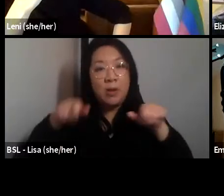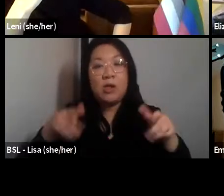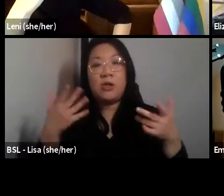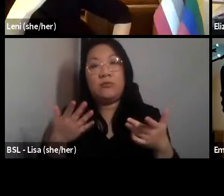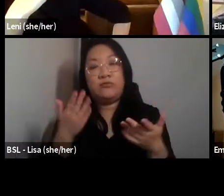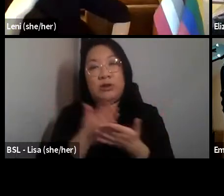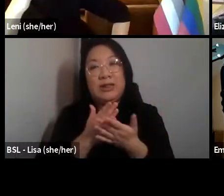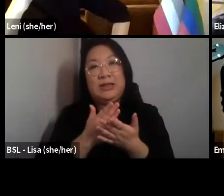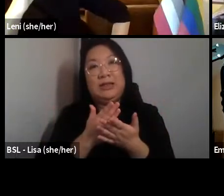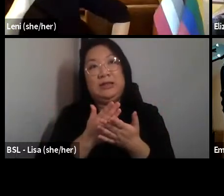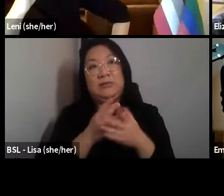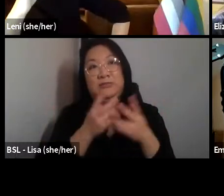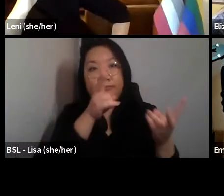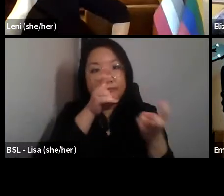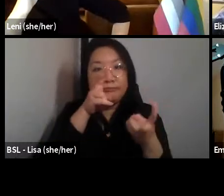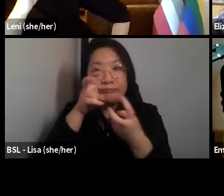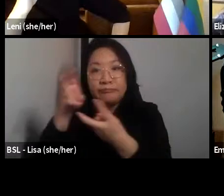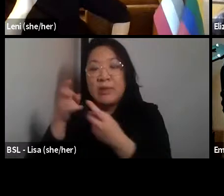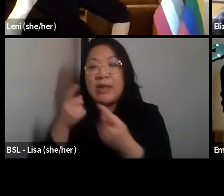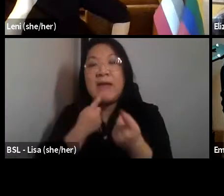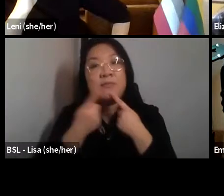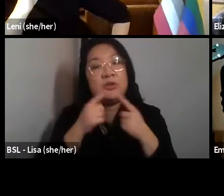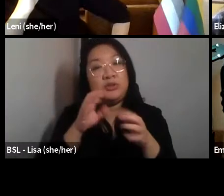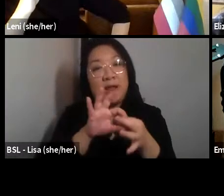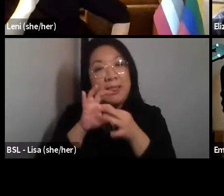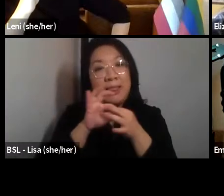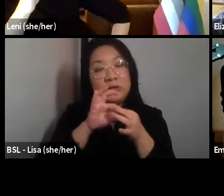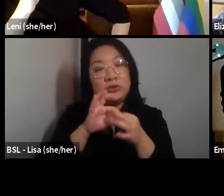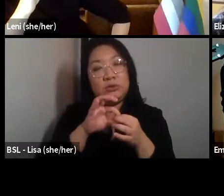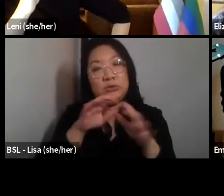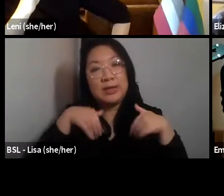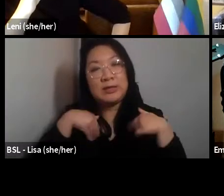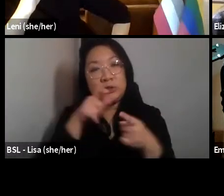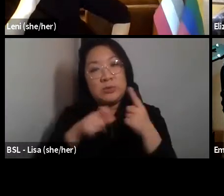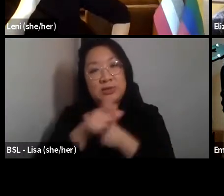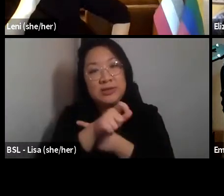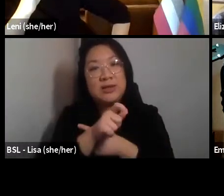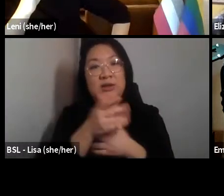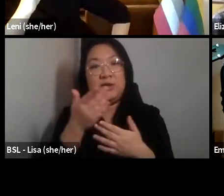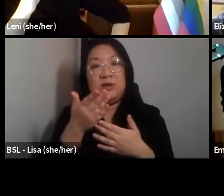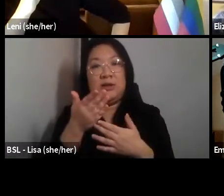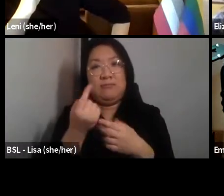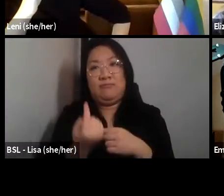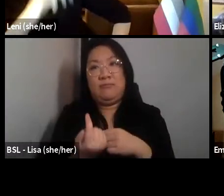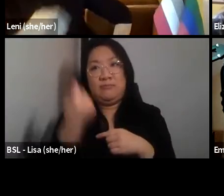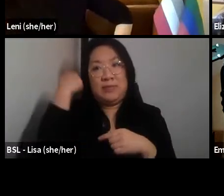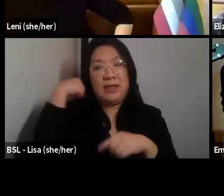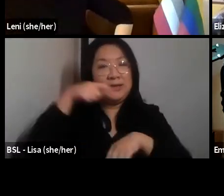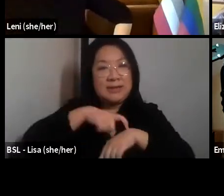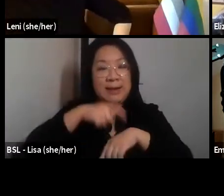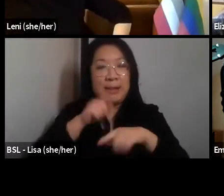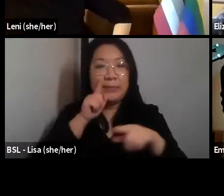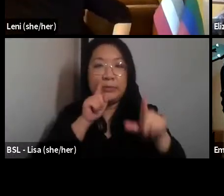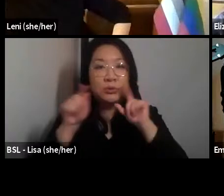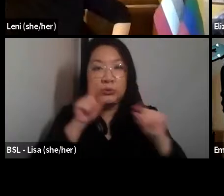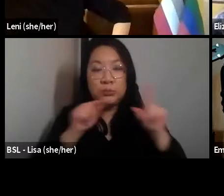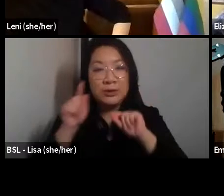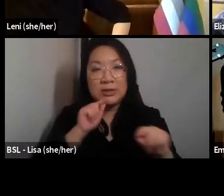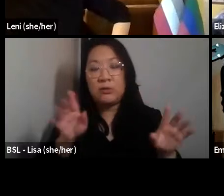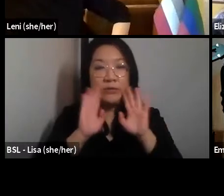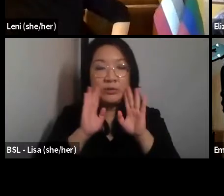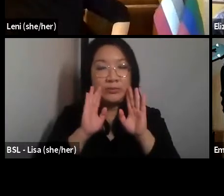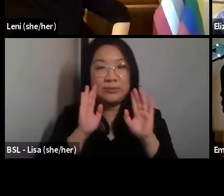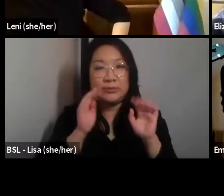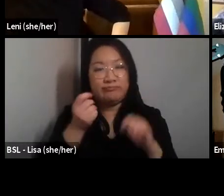the information I needed and then just continued with my everyday life. I didn't really use social media that often. And then it